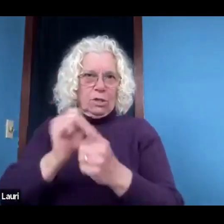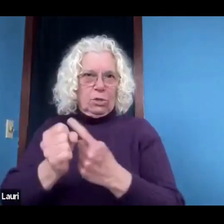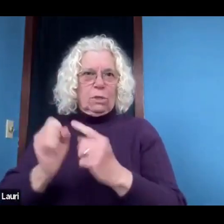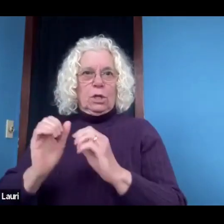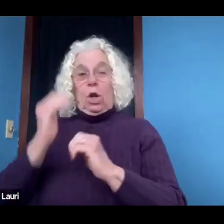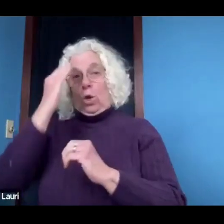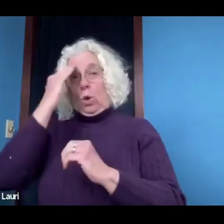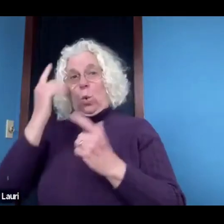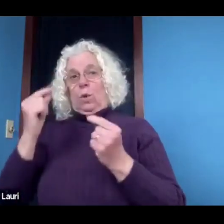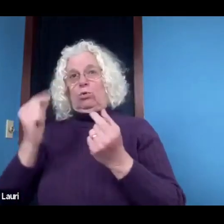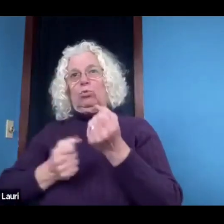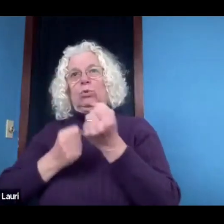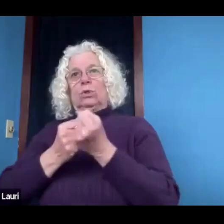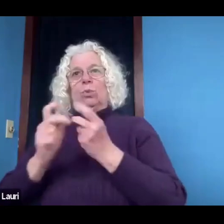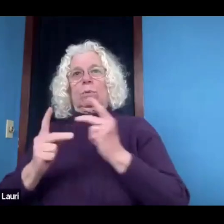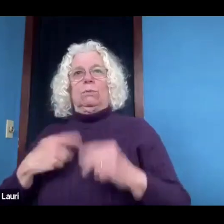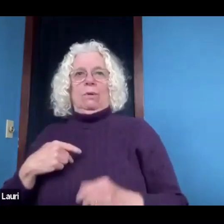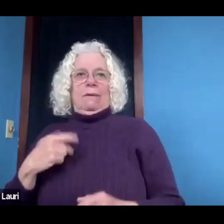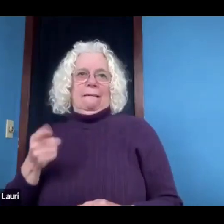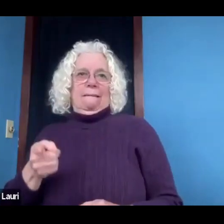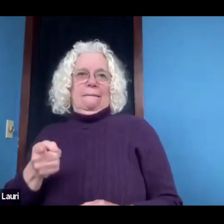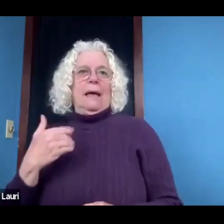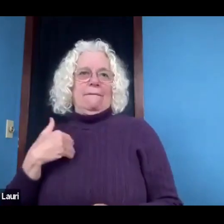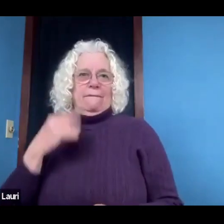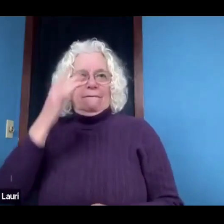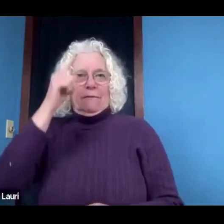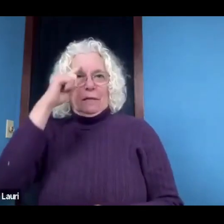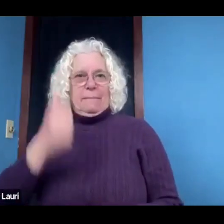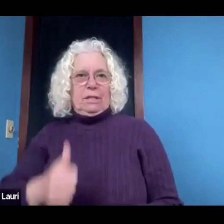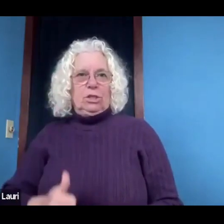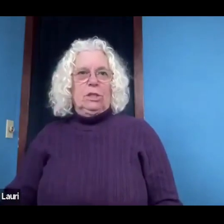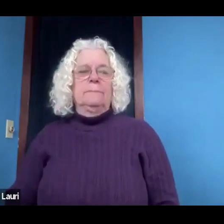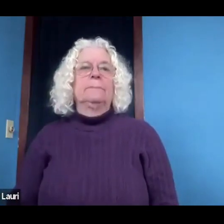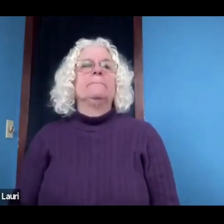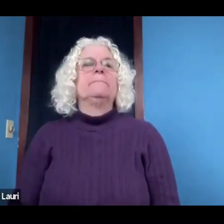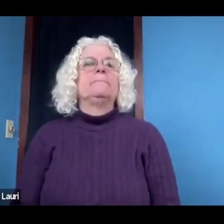to support those with dementia. Next slide.